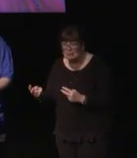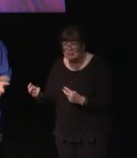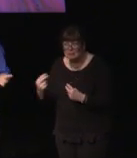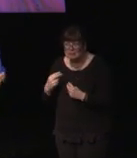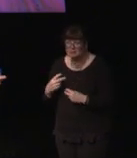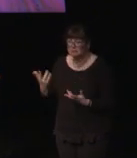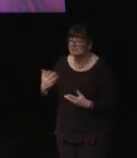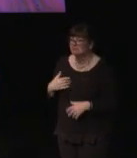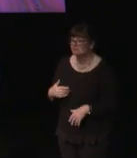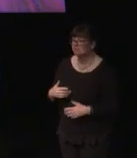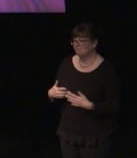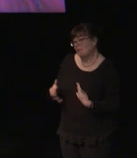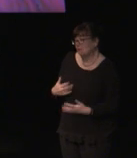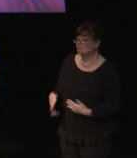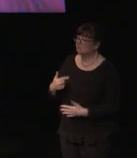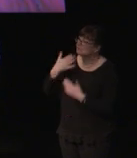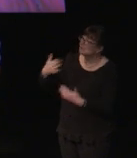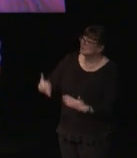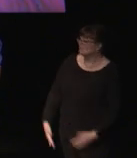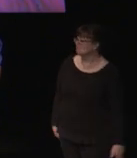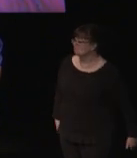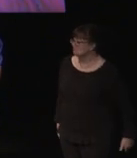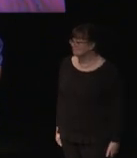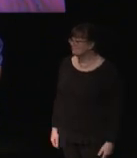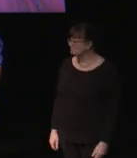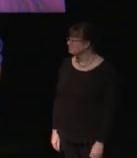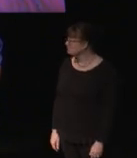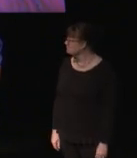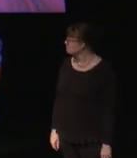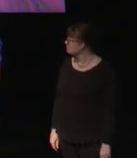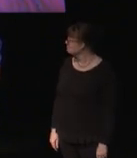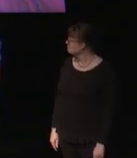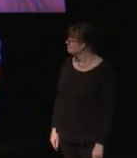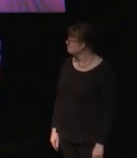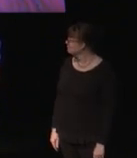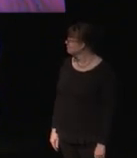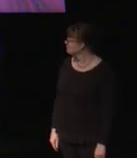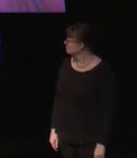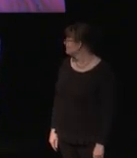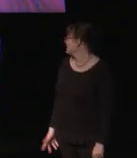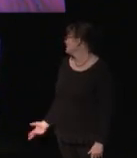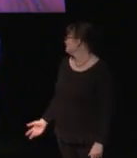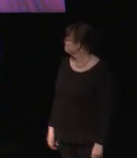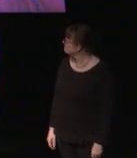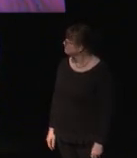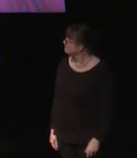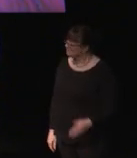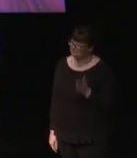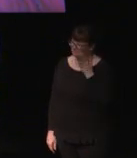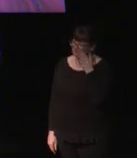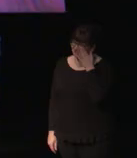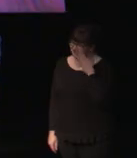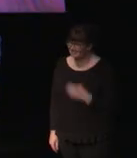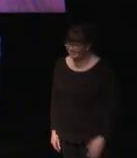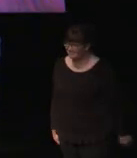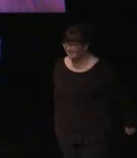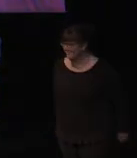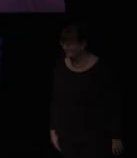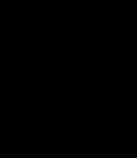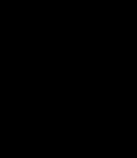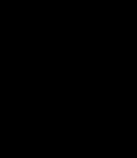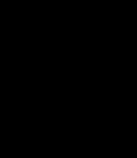But, yeah, thank you. Thank you.